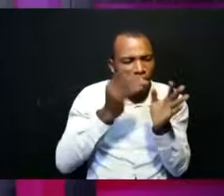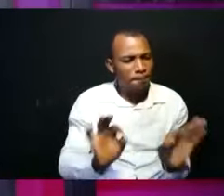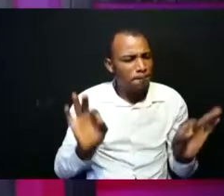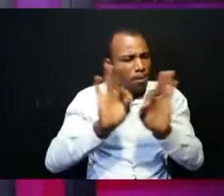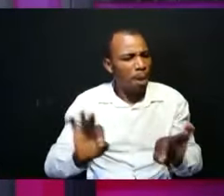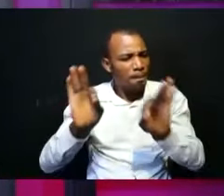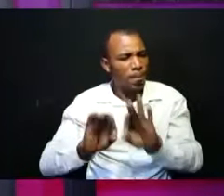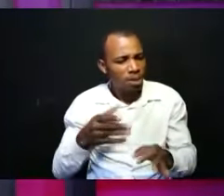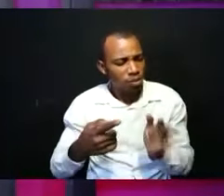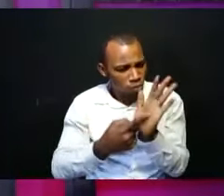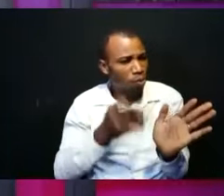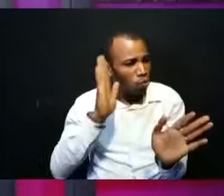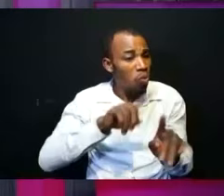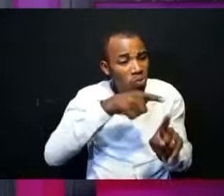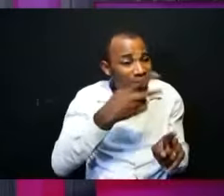know.